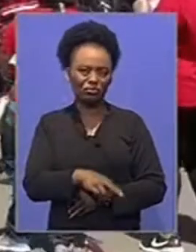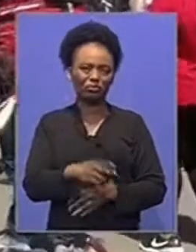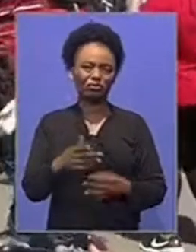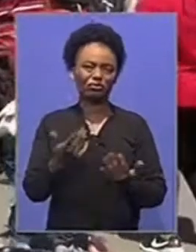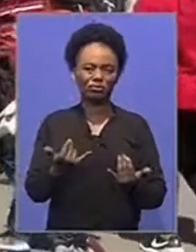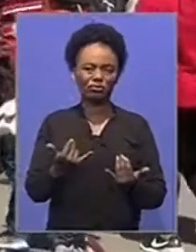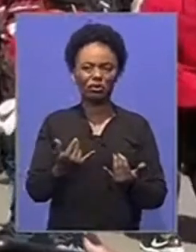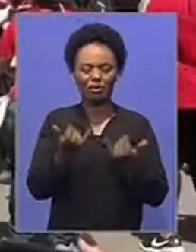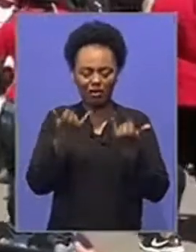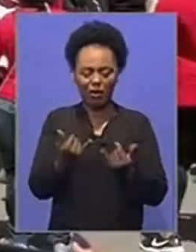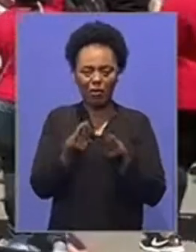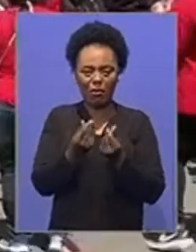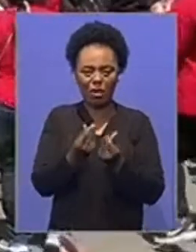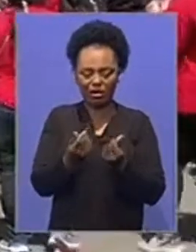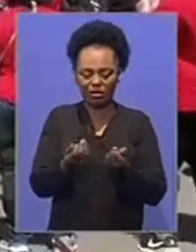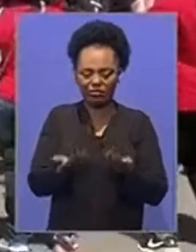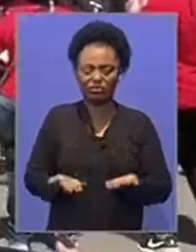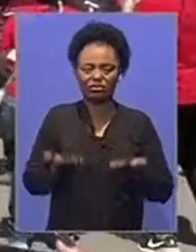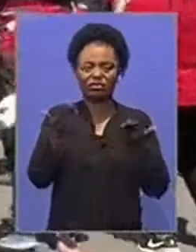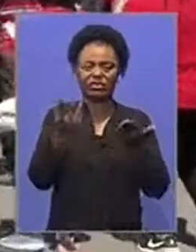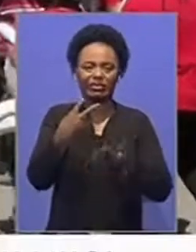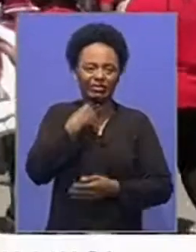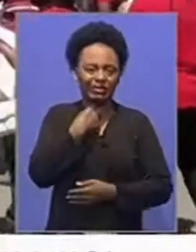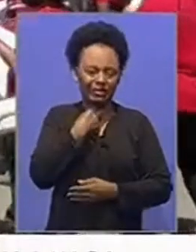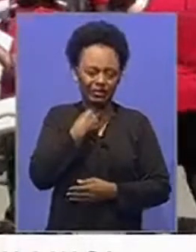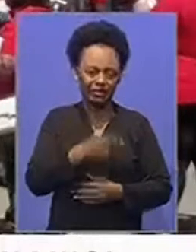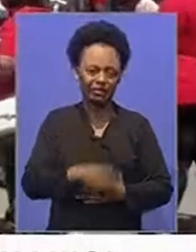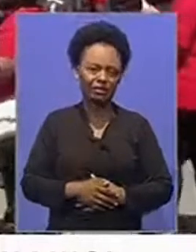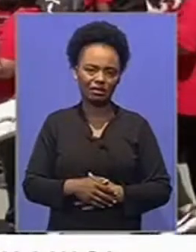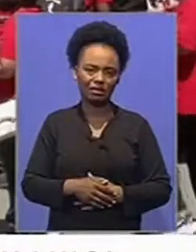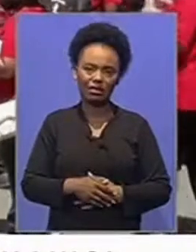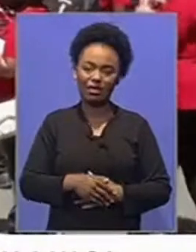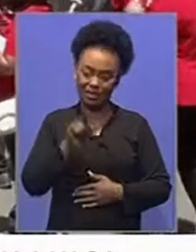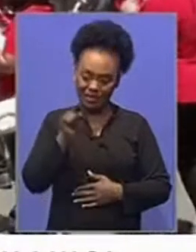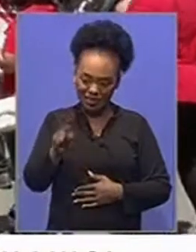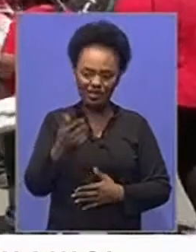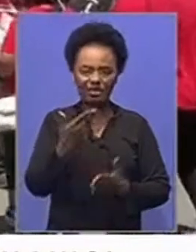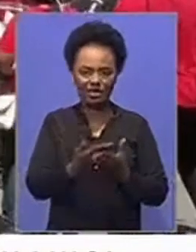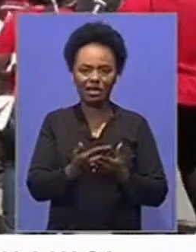deliver services to the communities here, and maybe to create a lot of jobs.